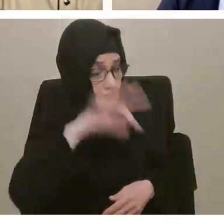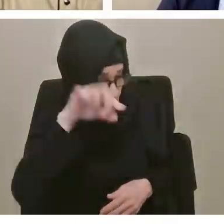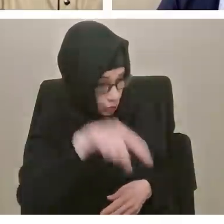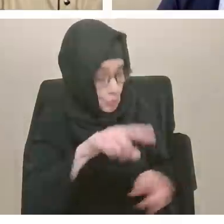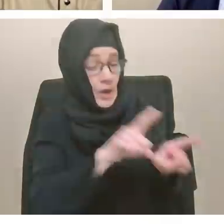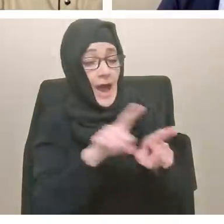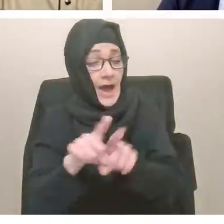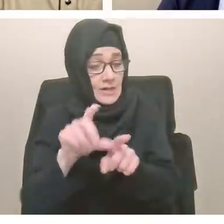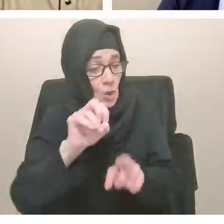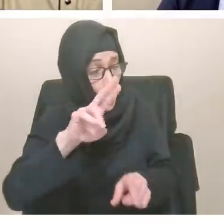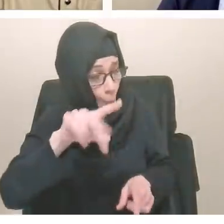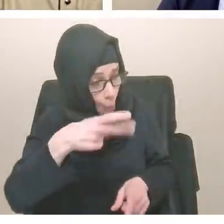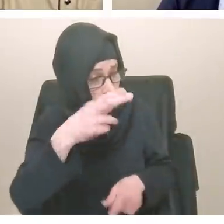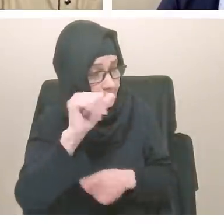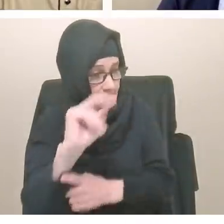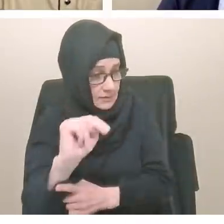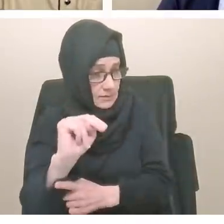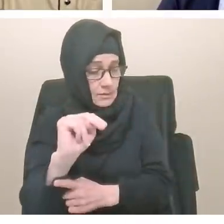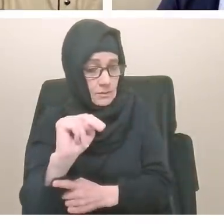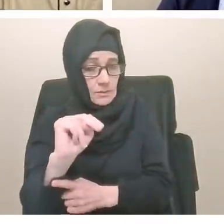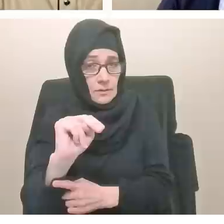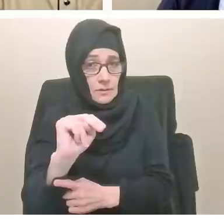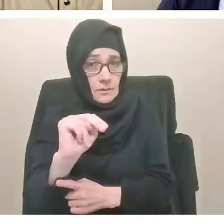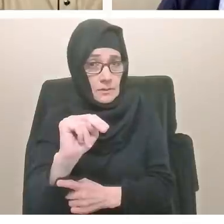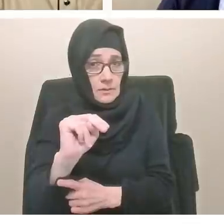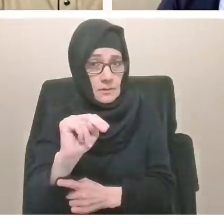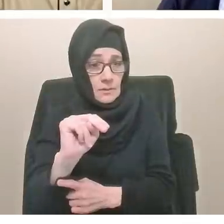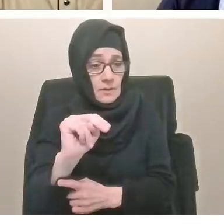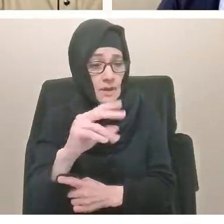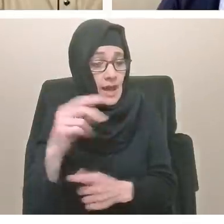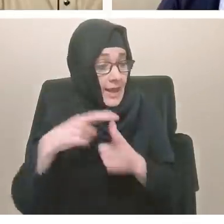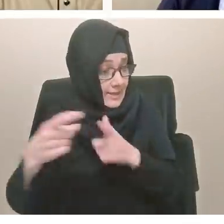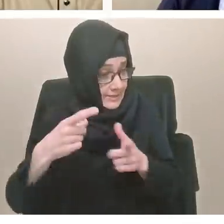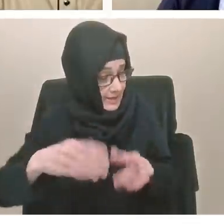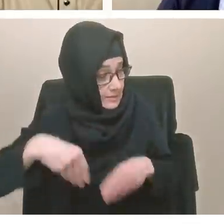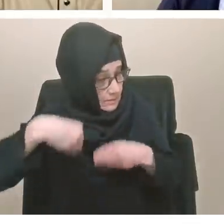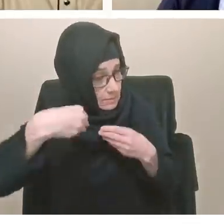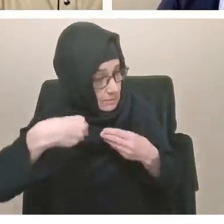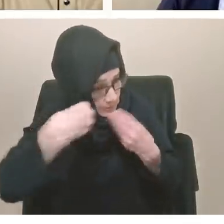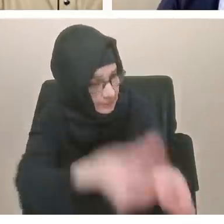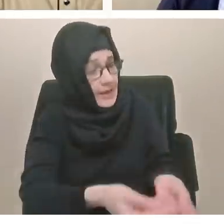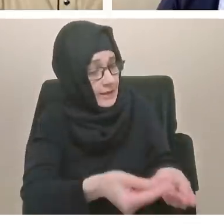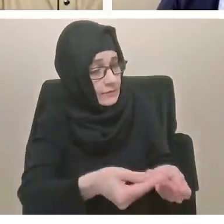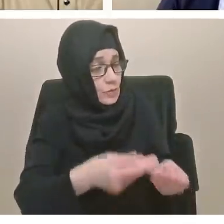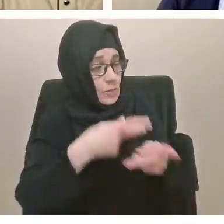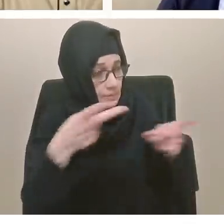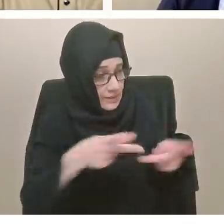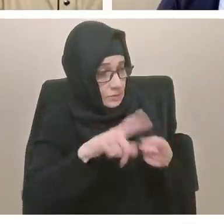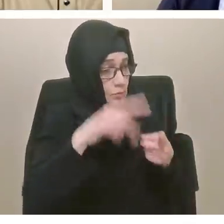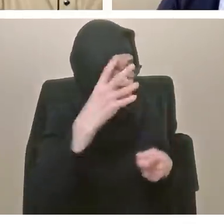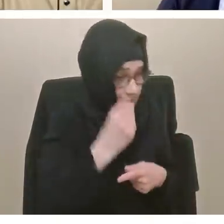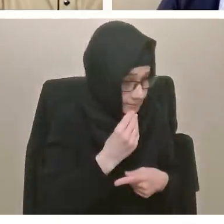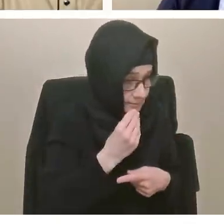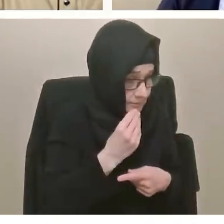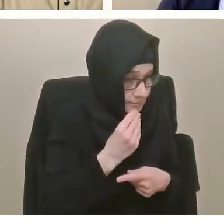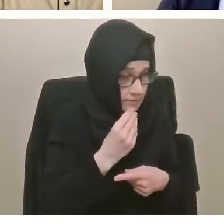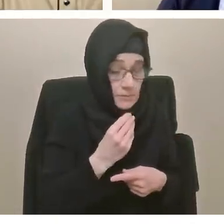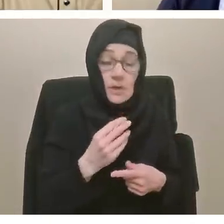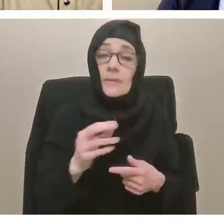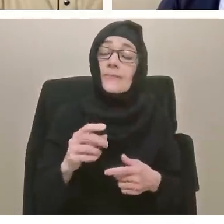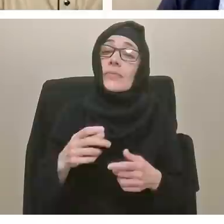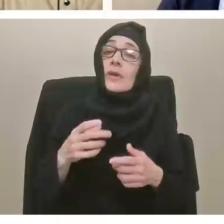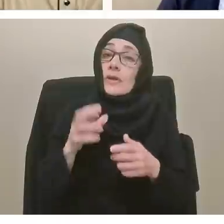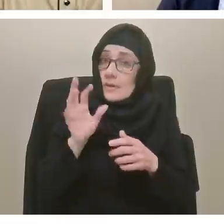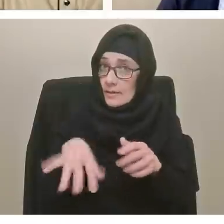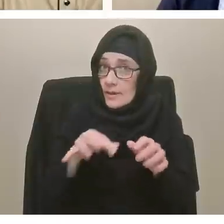an orphan? And then he gave you a place of sleep, a place of refuge, fa'awa. What's